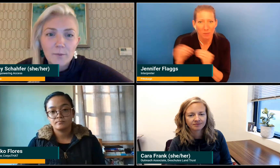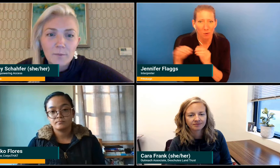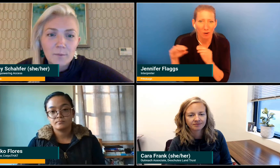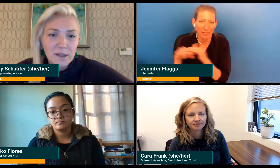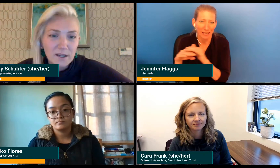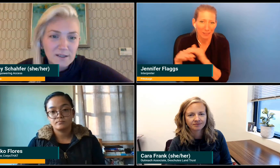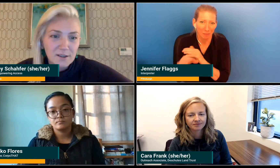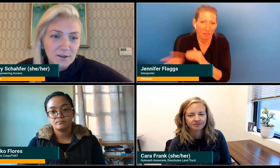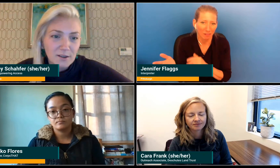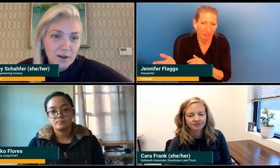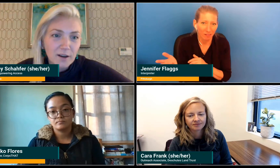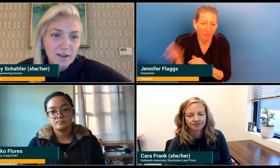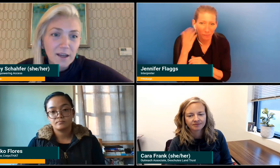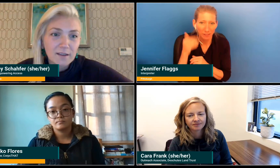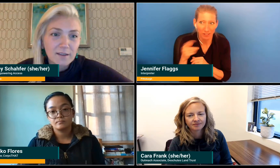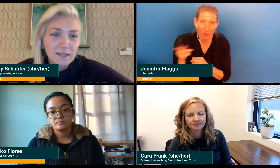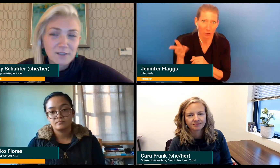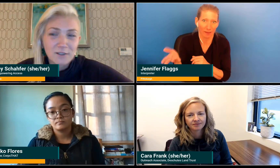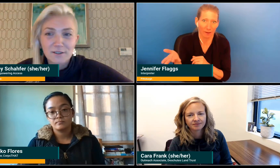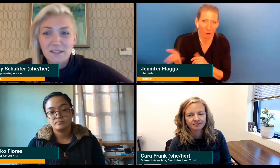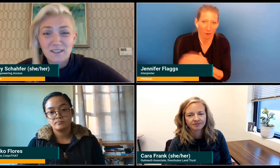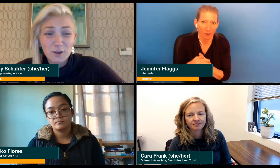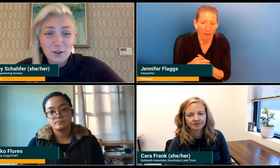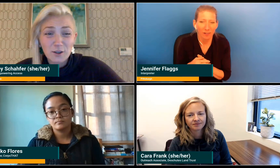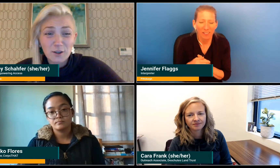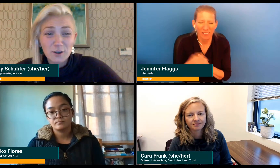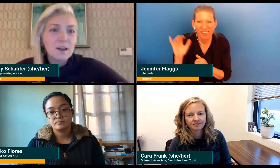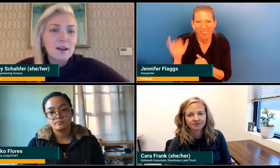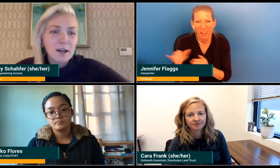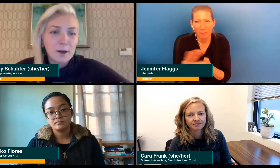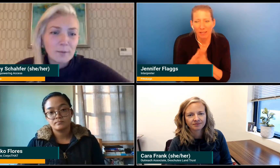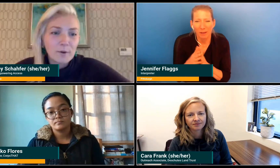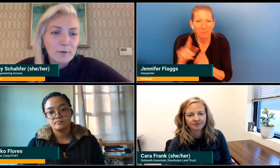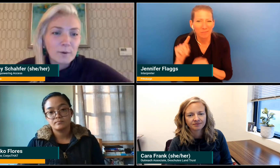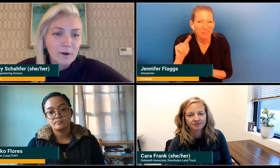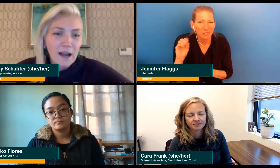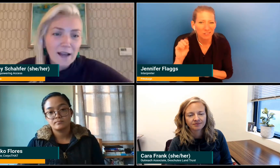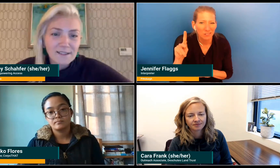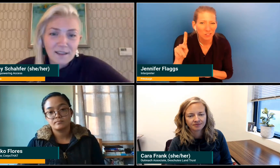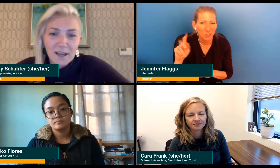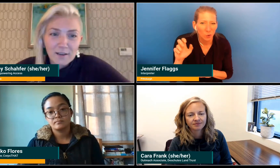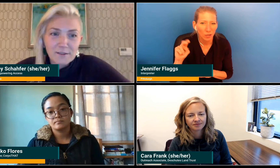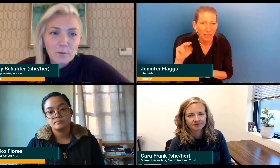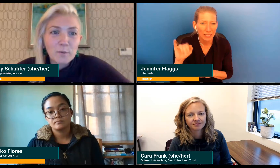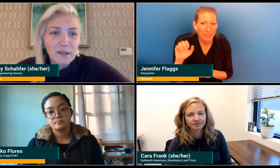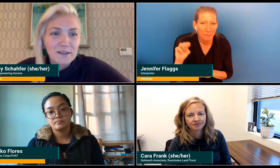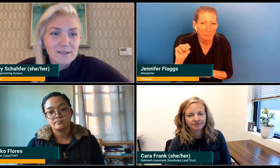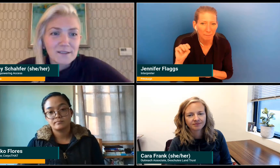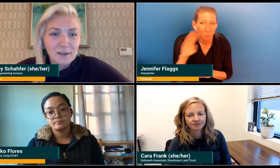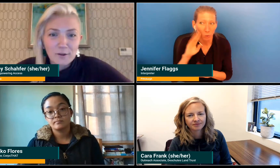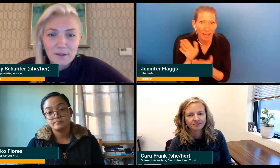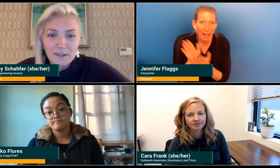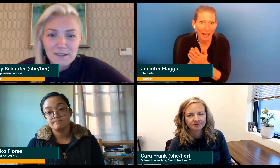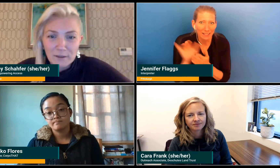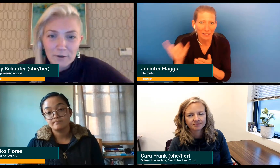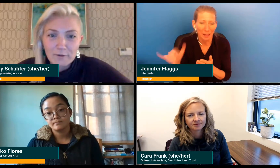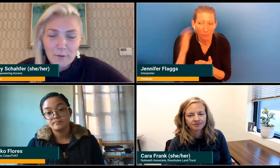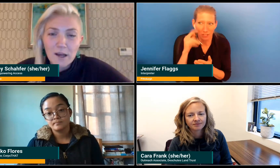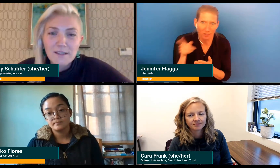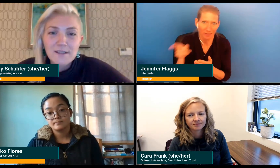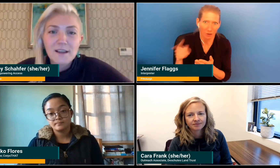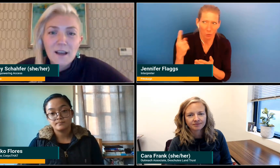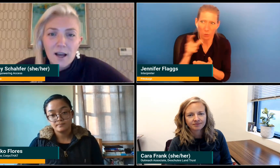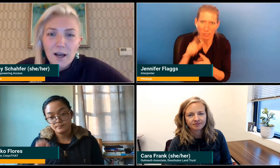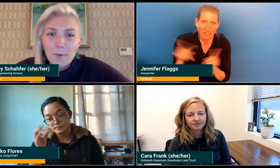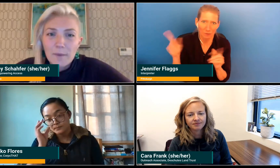accessible, because they're there, and that turns into tokenism, when we're asking that of someone because they're the one that's different